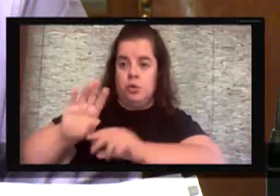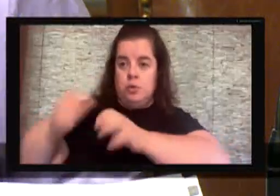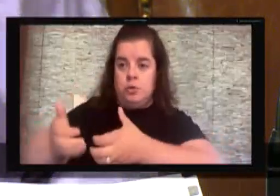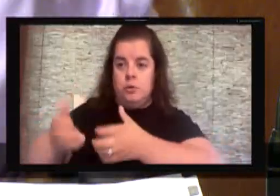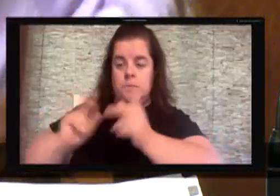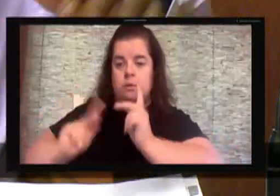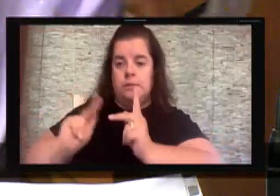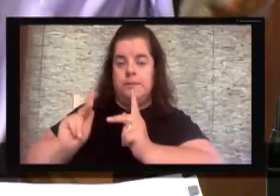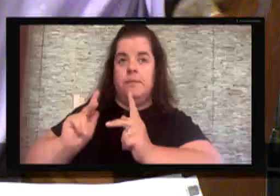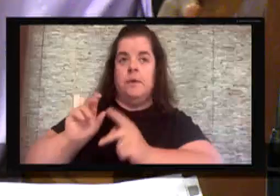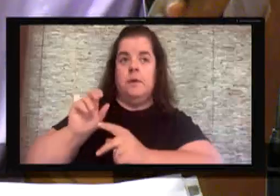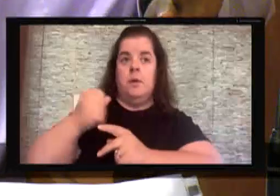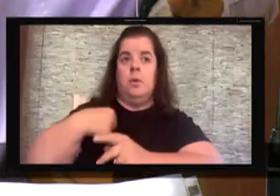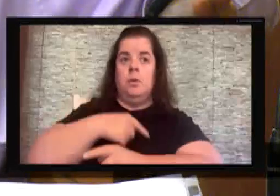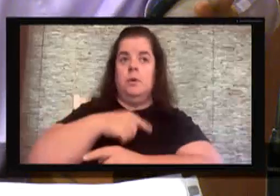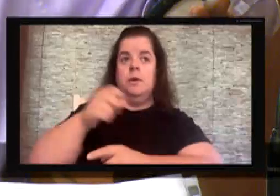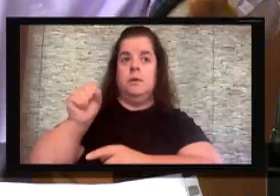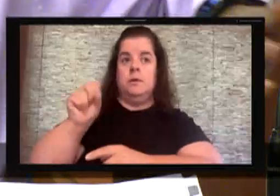subcontract.